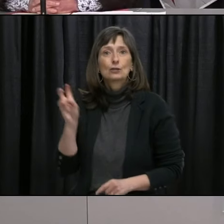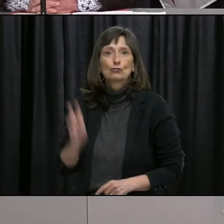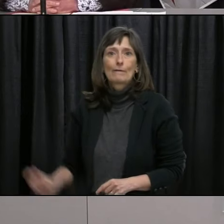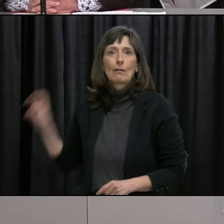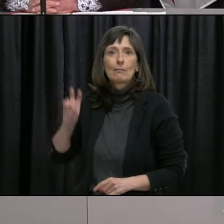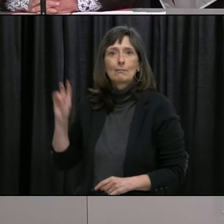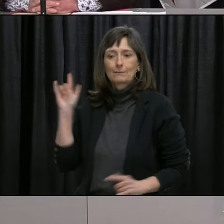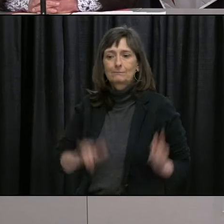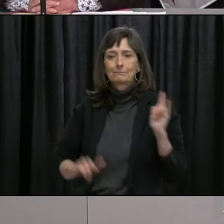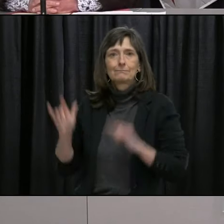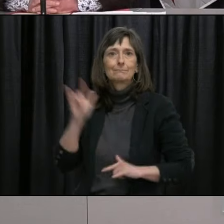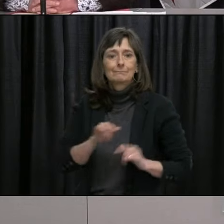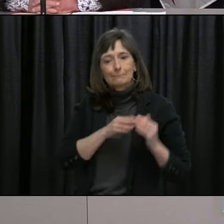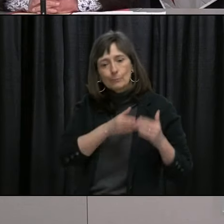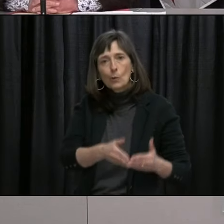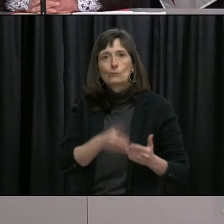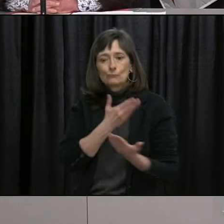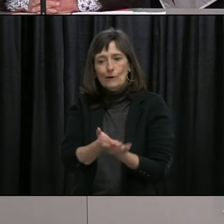Okay.